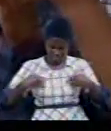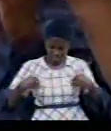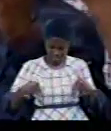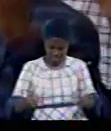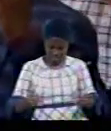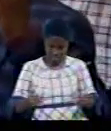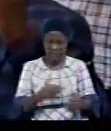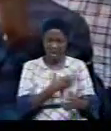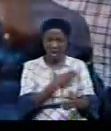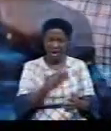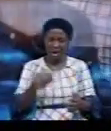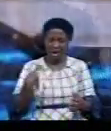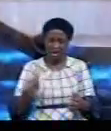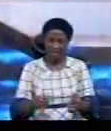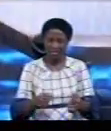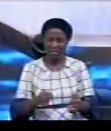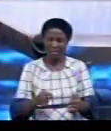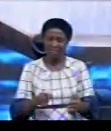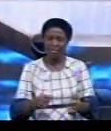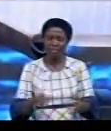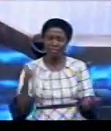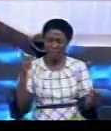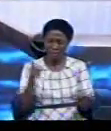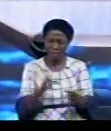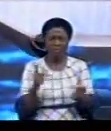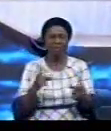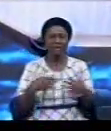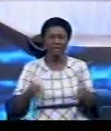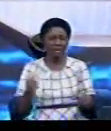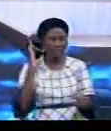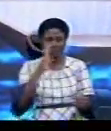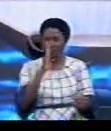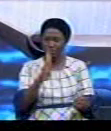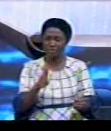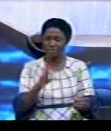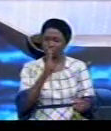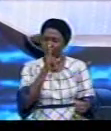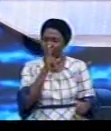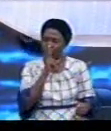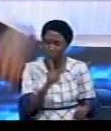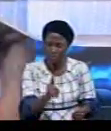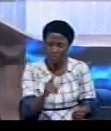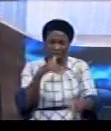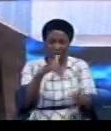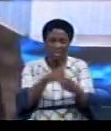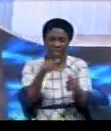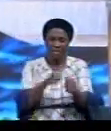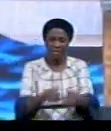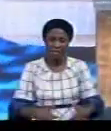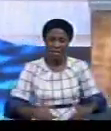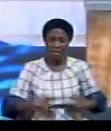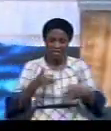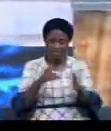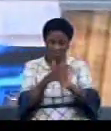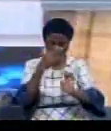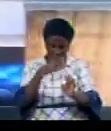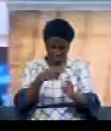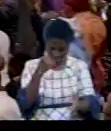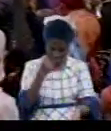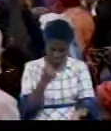the perfect soundness will be definite in every life in Jesus' name.